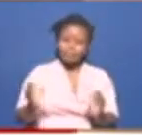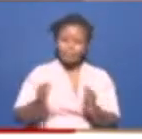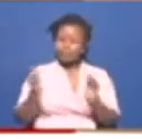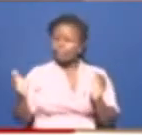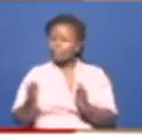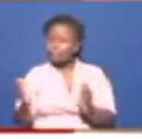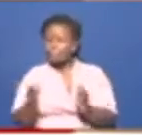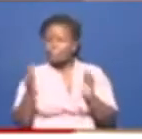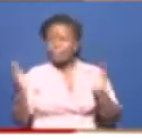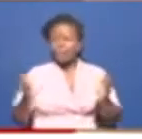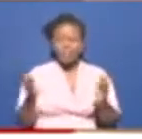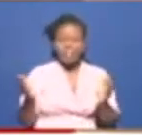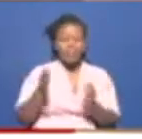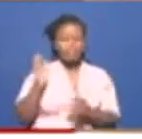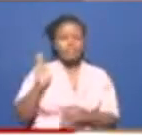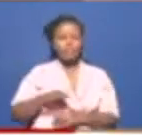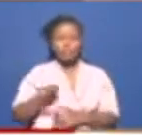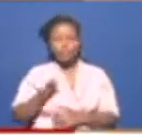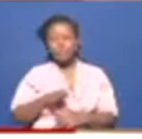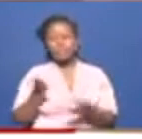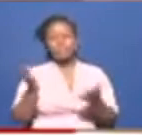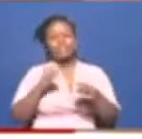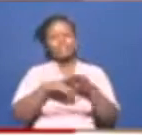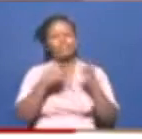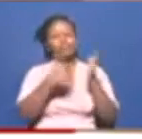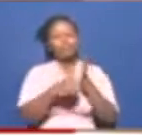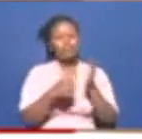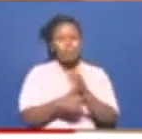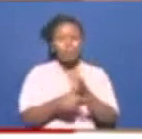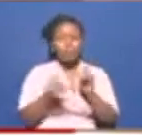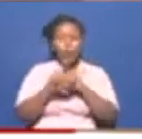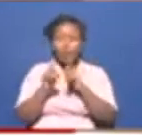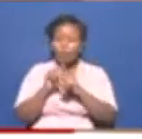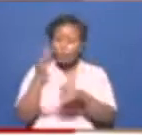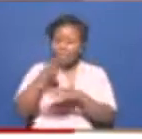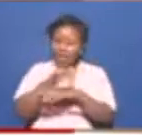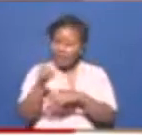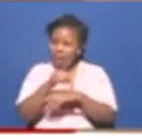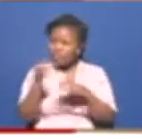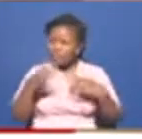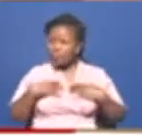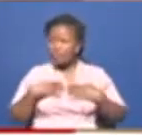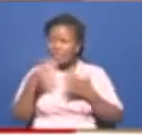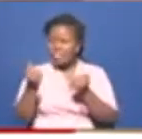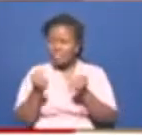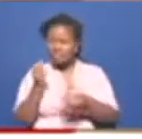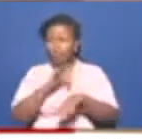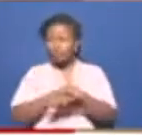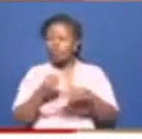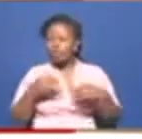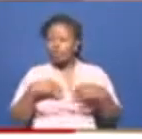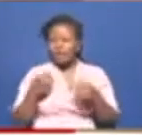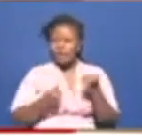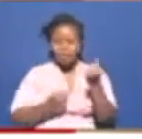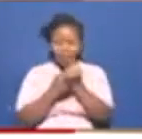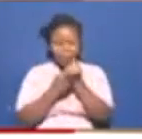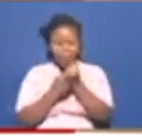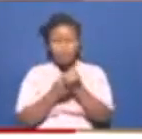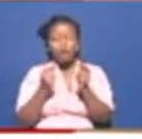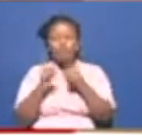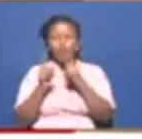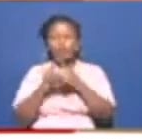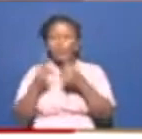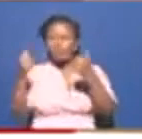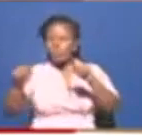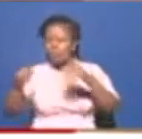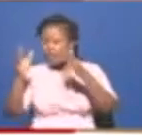more boldly and say that you have a problem. And even as you heal as well after surgery, there's also a need for psychosocial support. And then again, anybody in your space who's leaking urine and